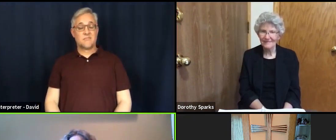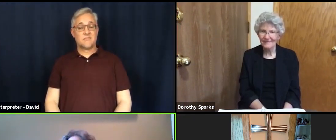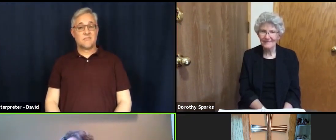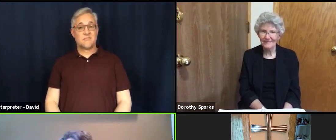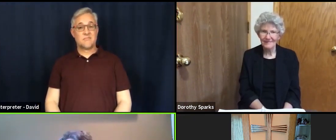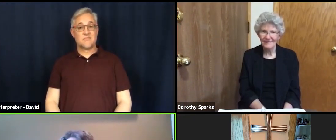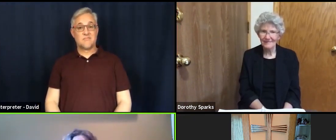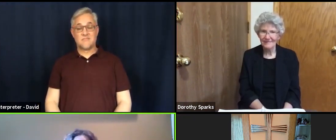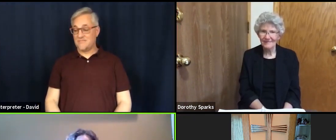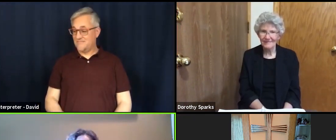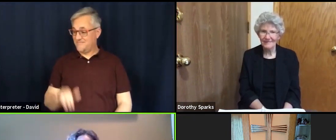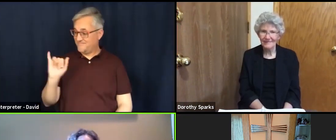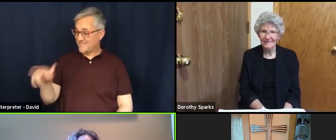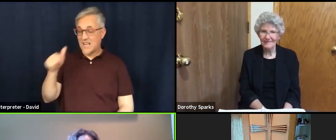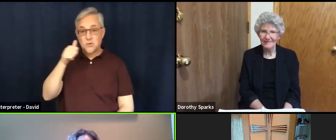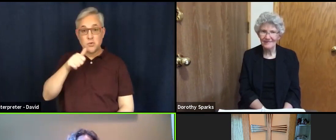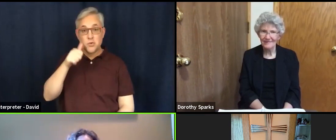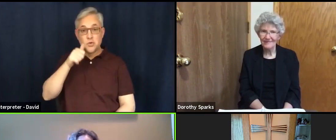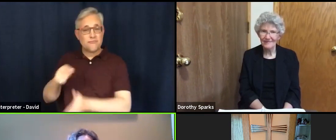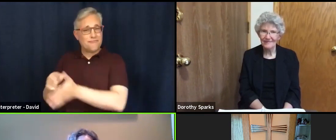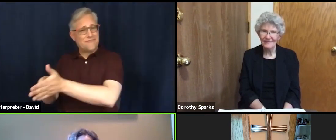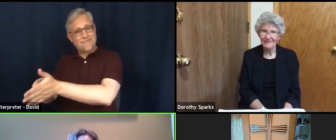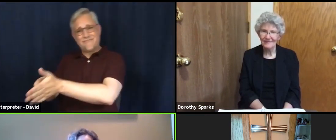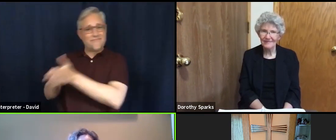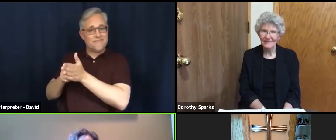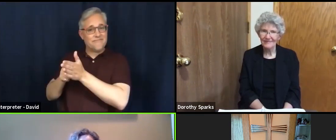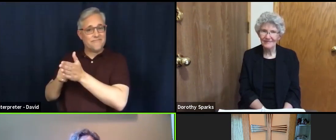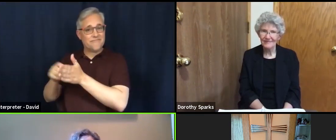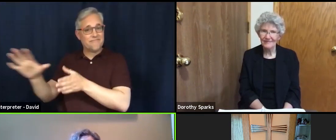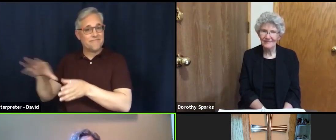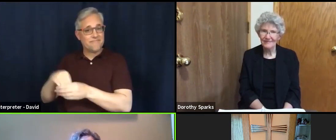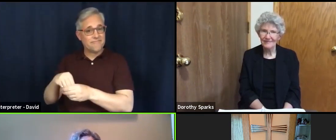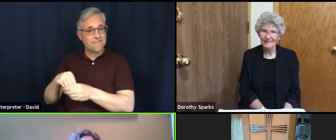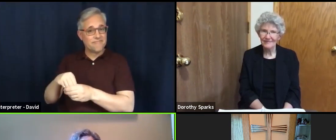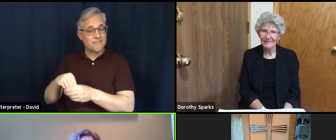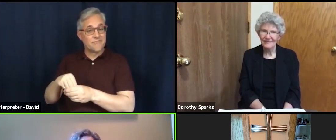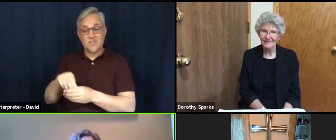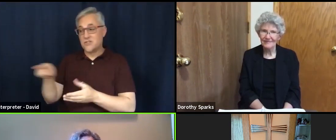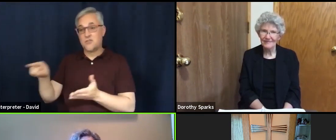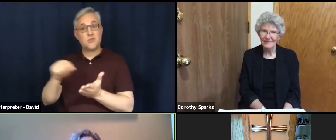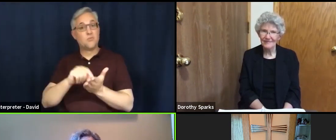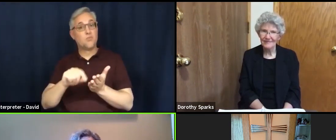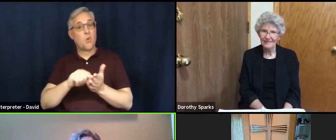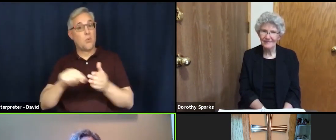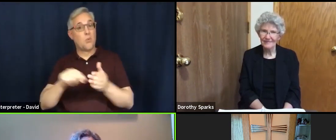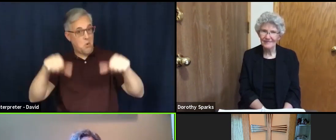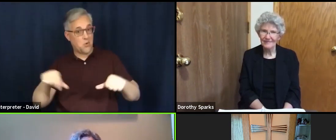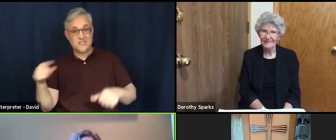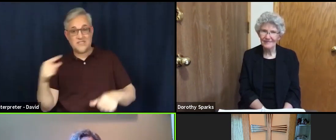In this girl, she wrote, I cry.